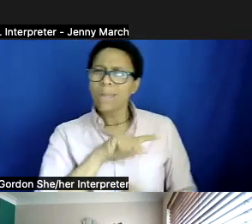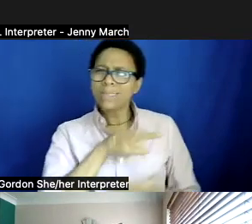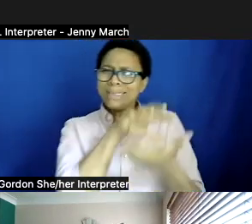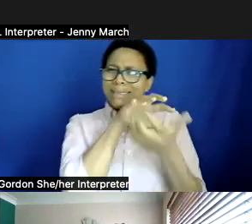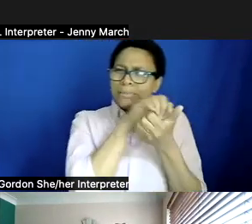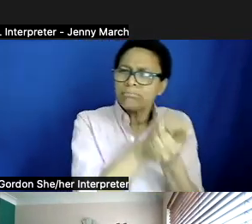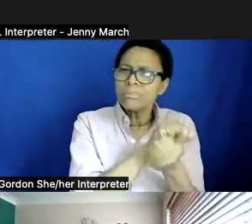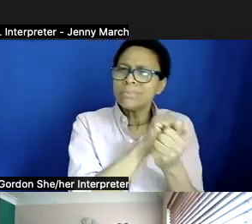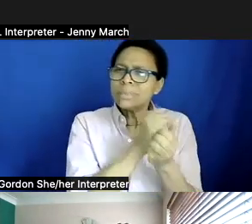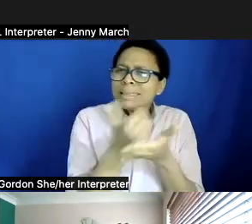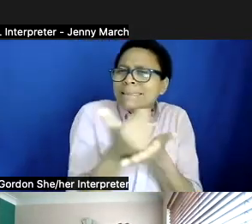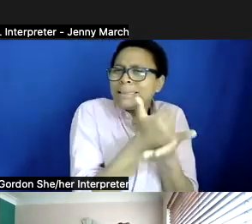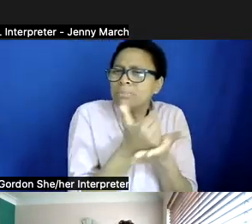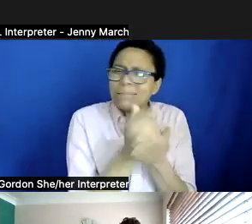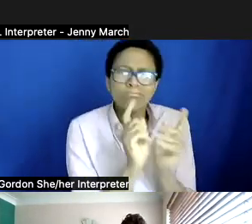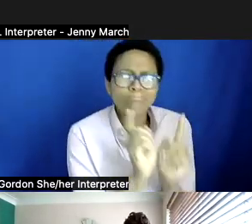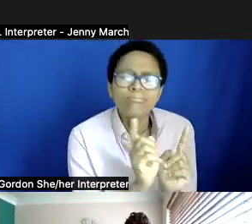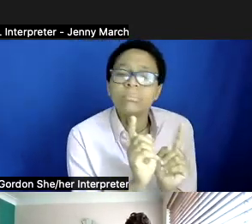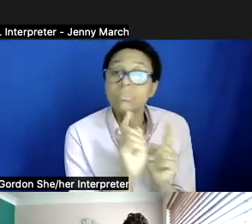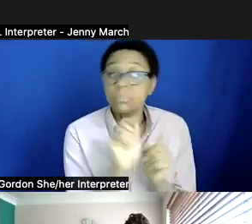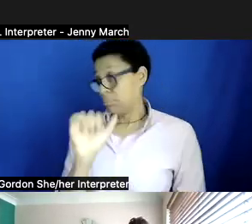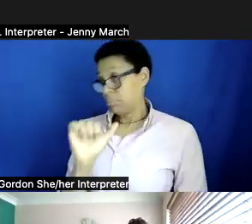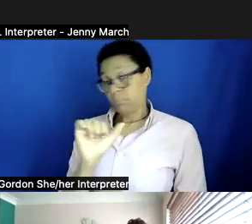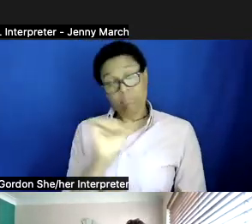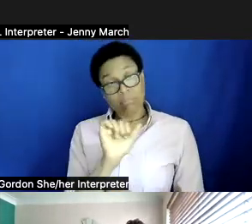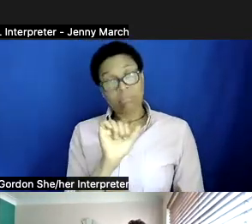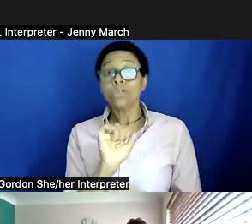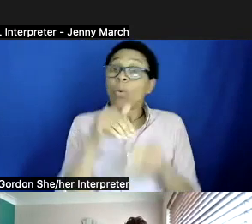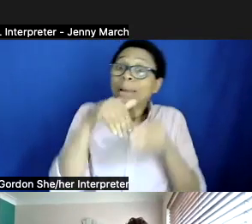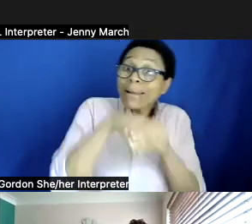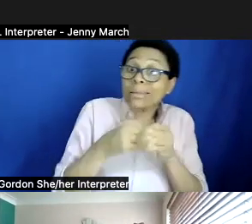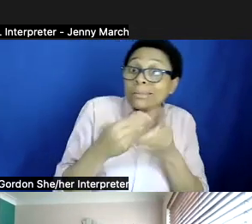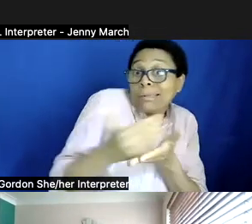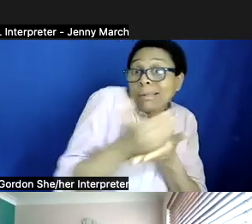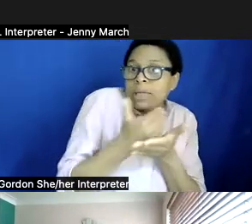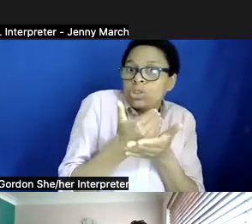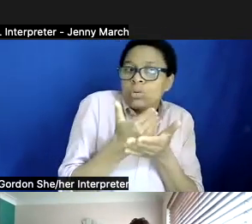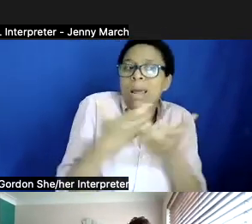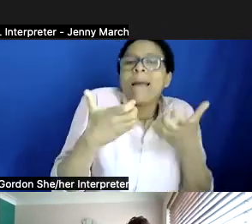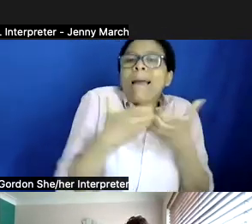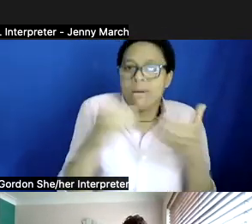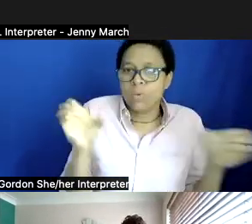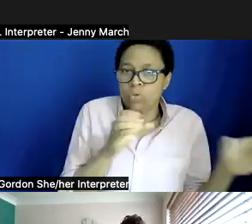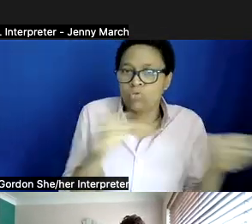Yeah. So even within the collection itself, it's potentially being curated already,